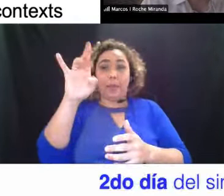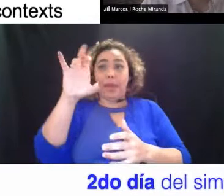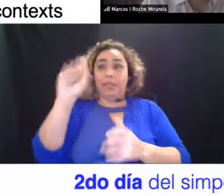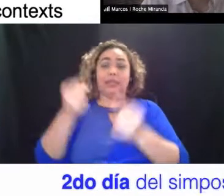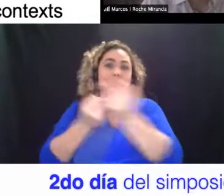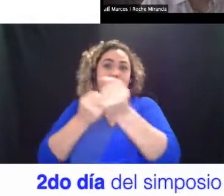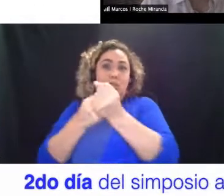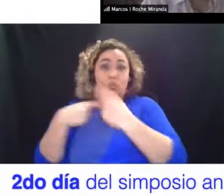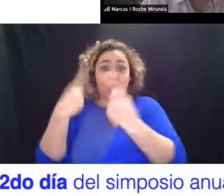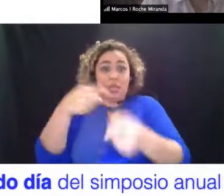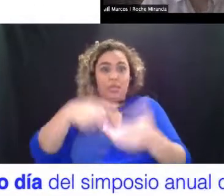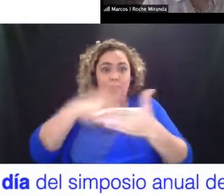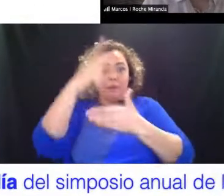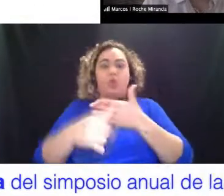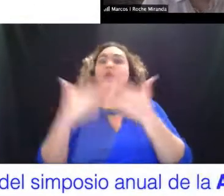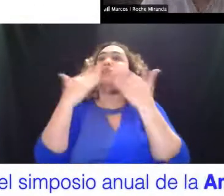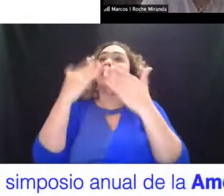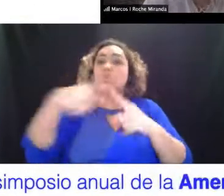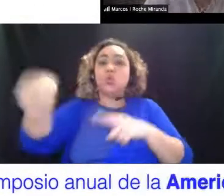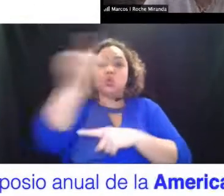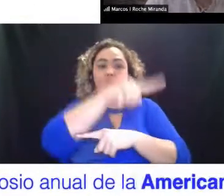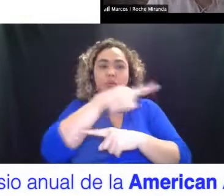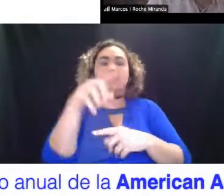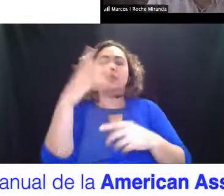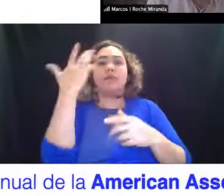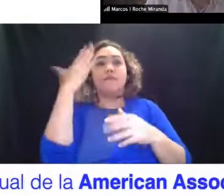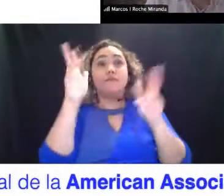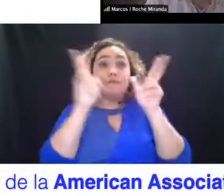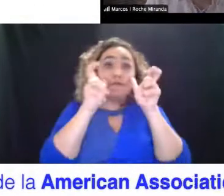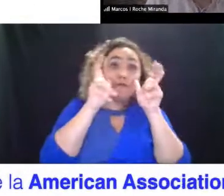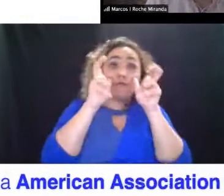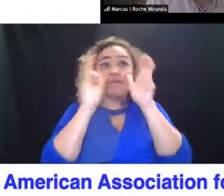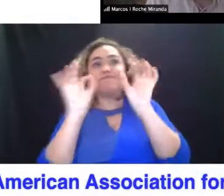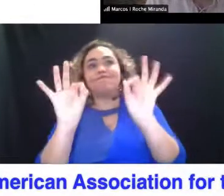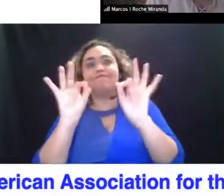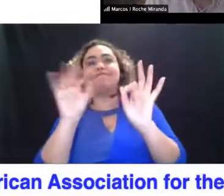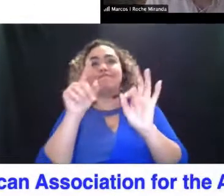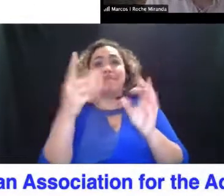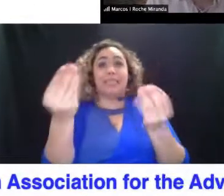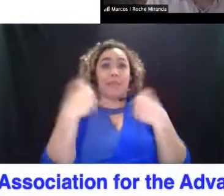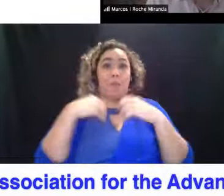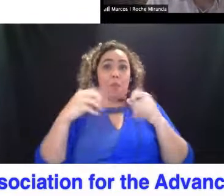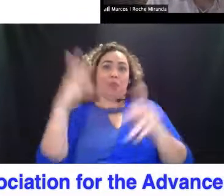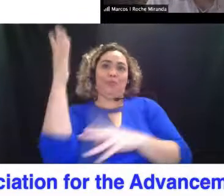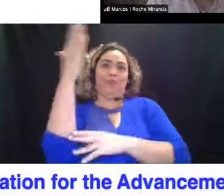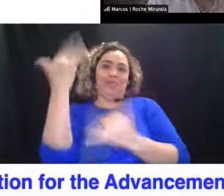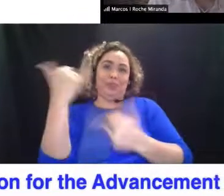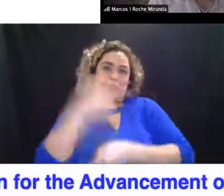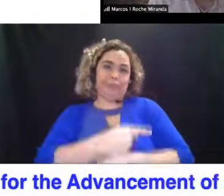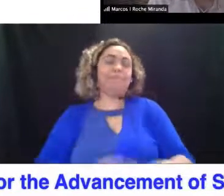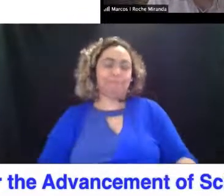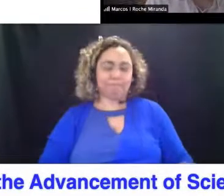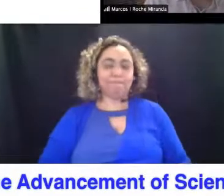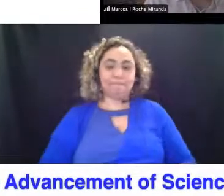the project. And thank you for listening and giving me the opportunity to present today.